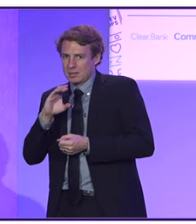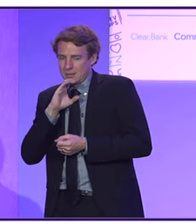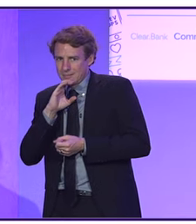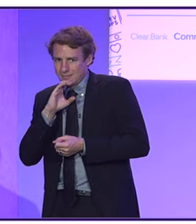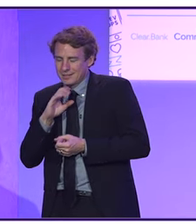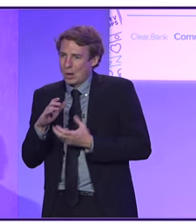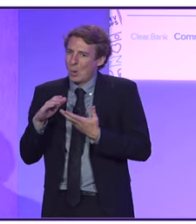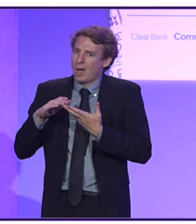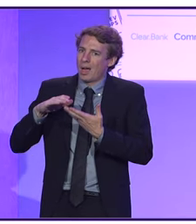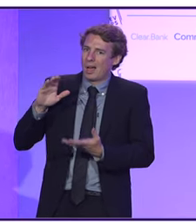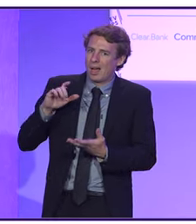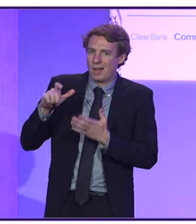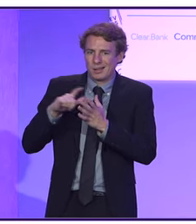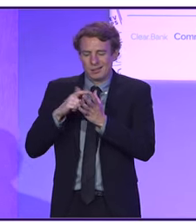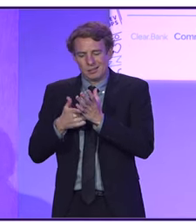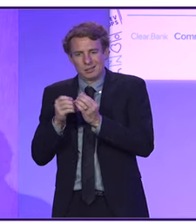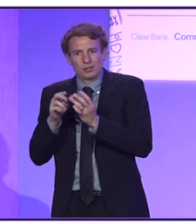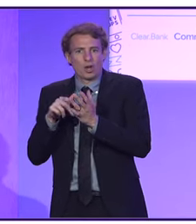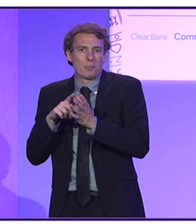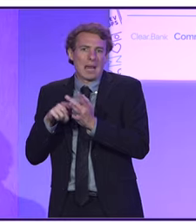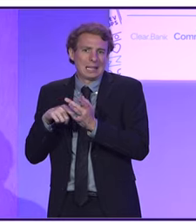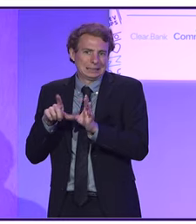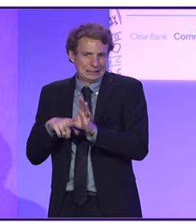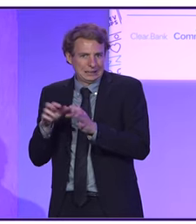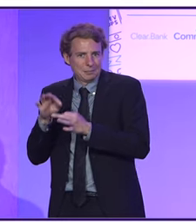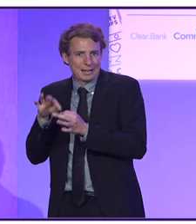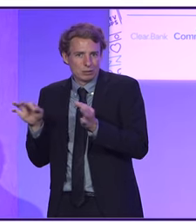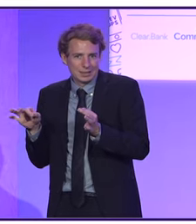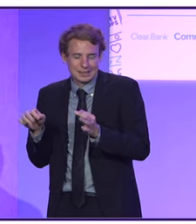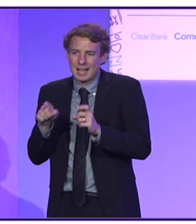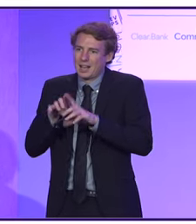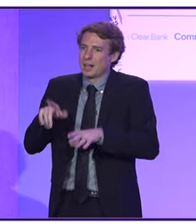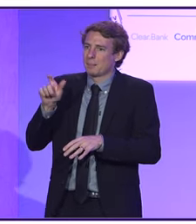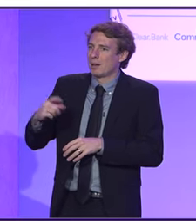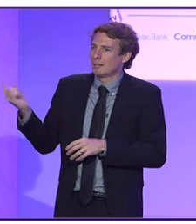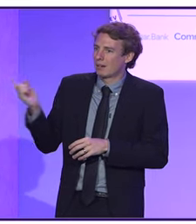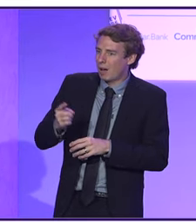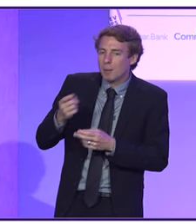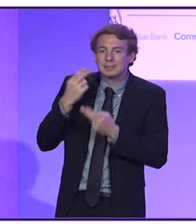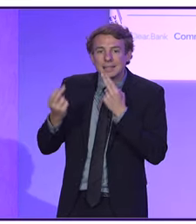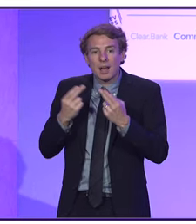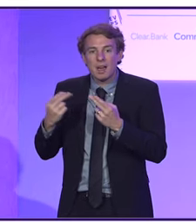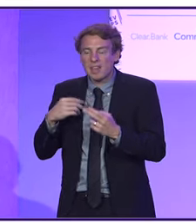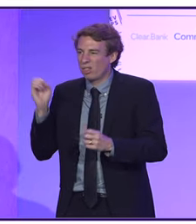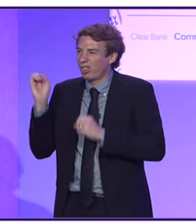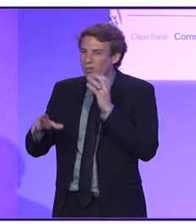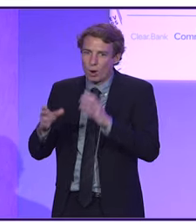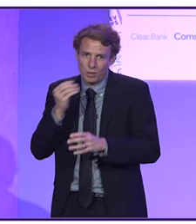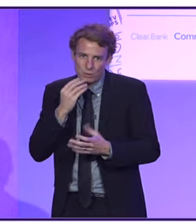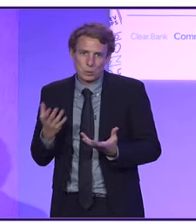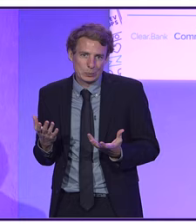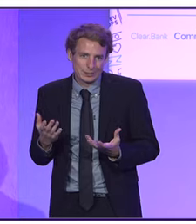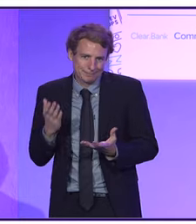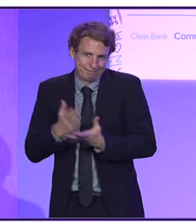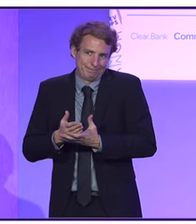High cardinality metrics are like the person that gets invited to the family dinner and just throws food everywhere, like they're just not welcome. High cardinality metrics are really